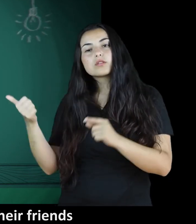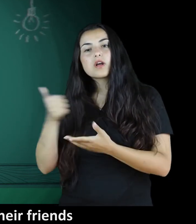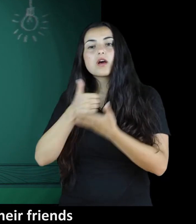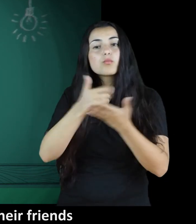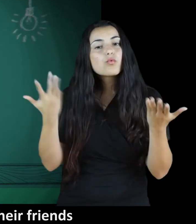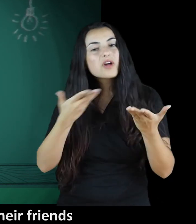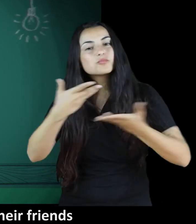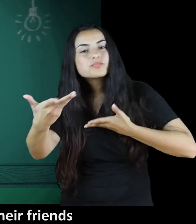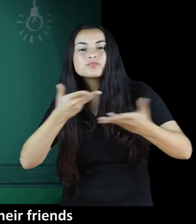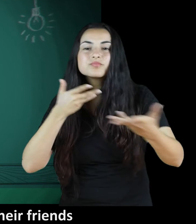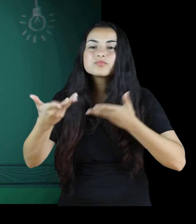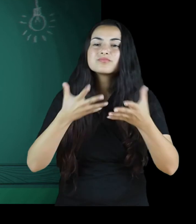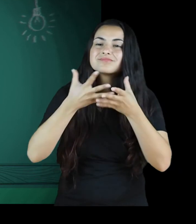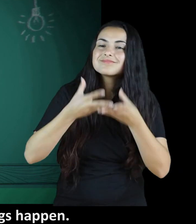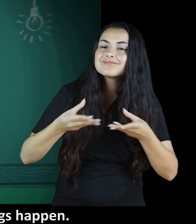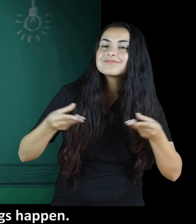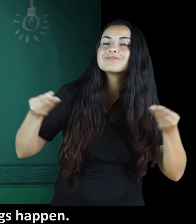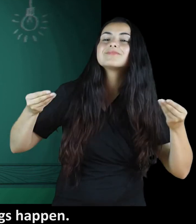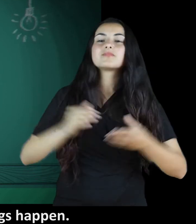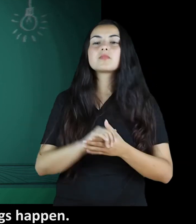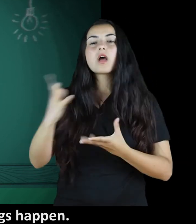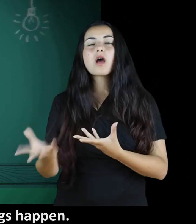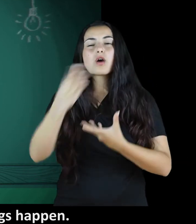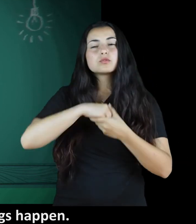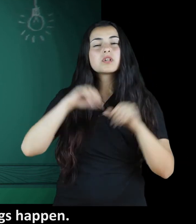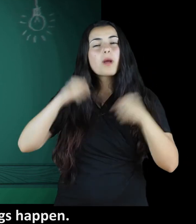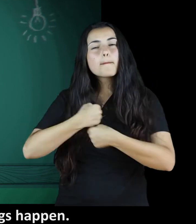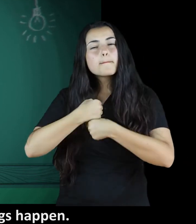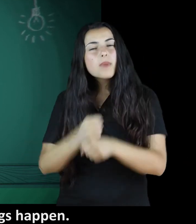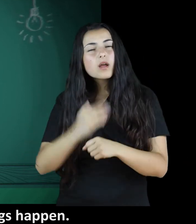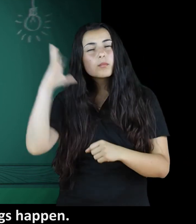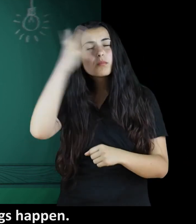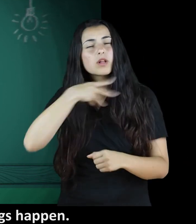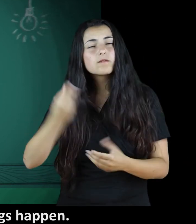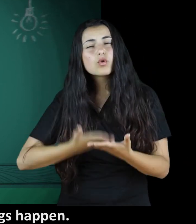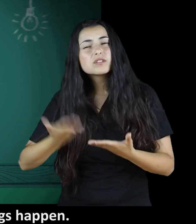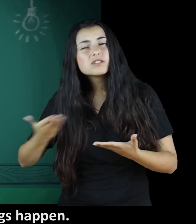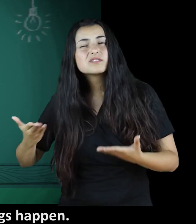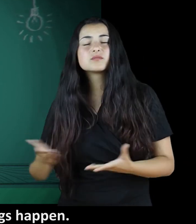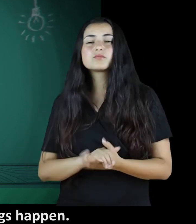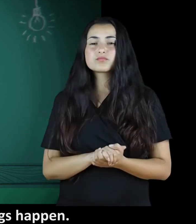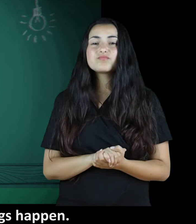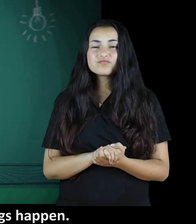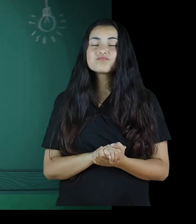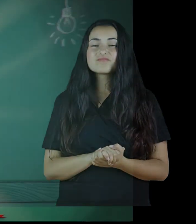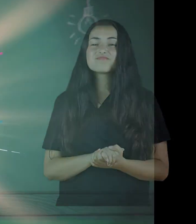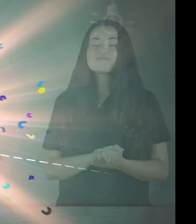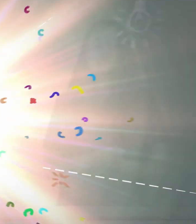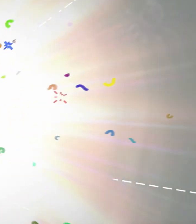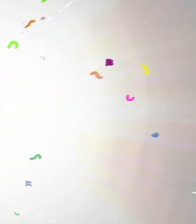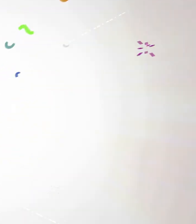share that view with us. Autism can make amazing things happen.